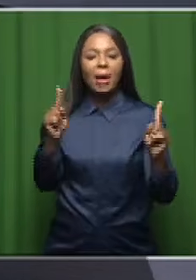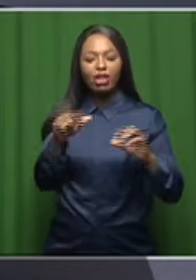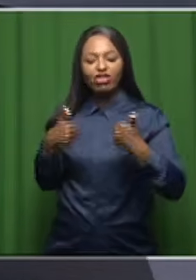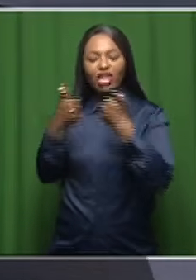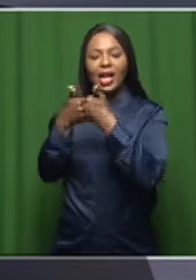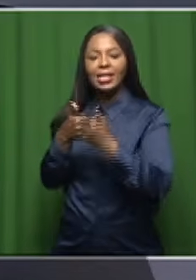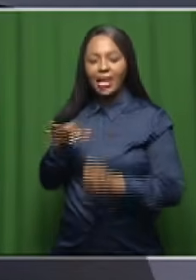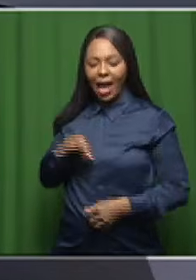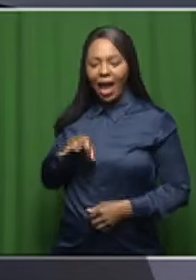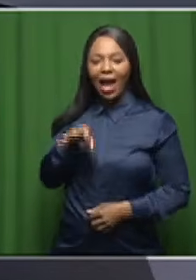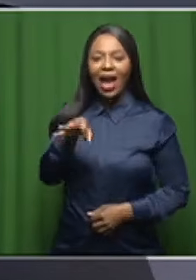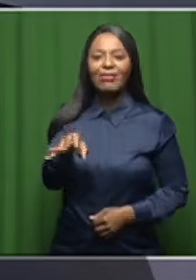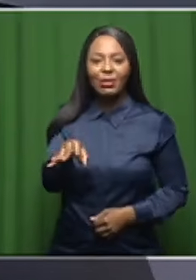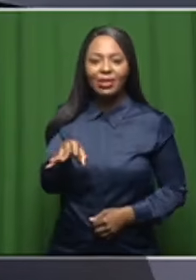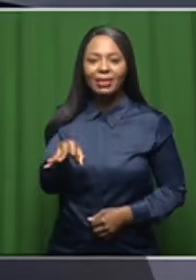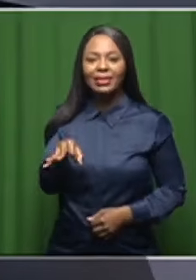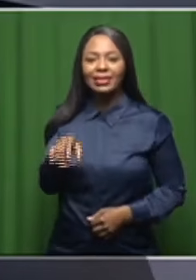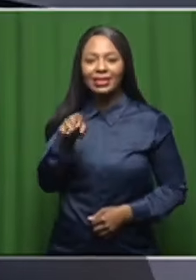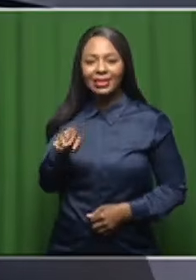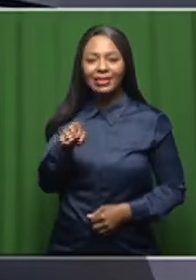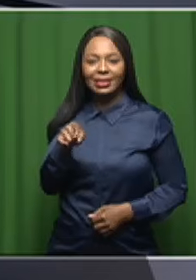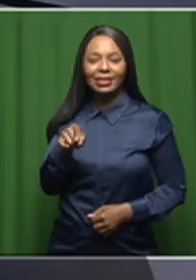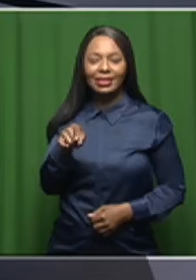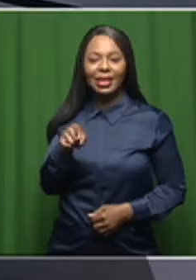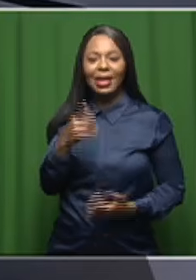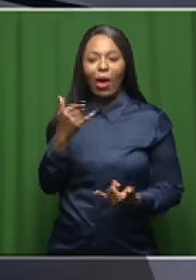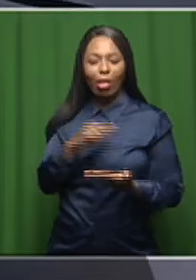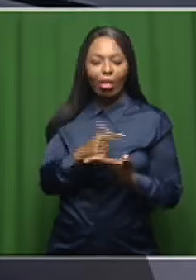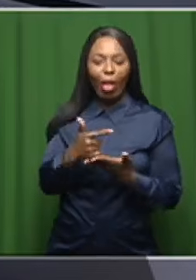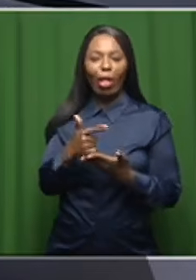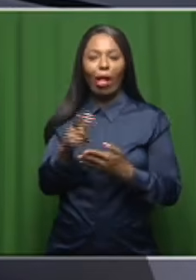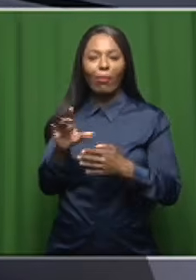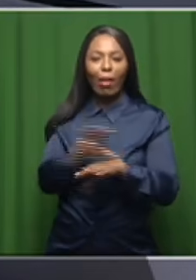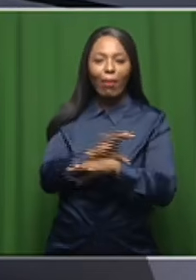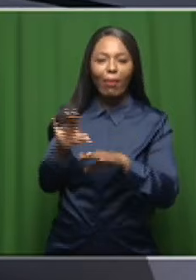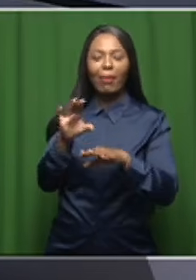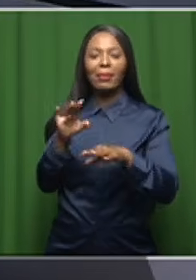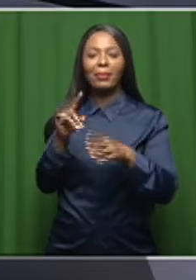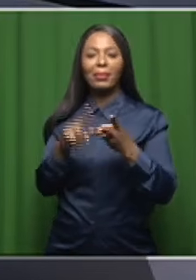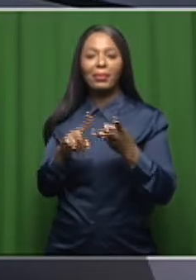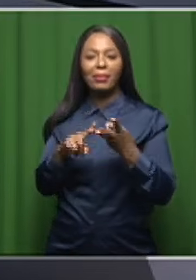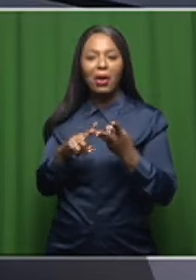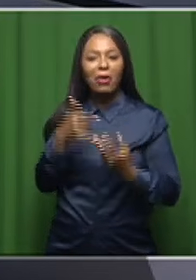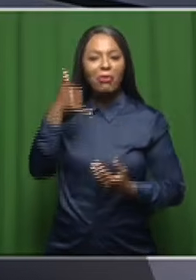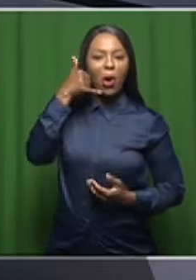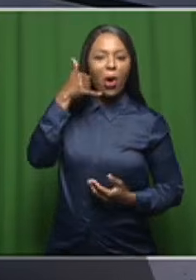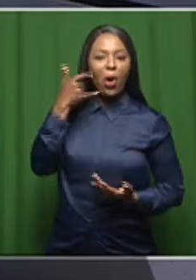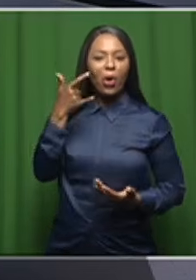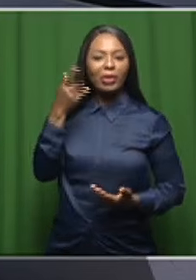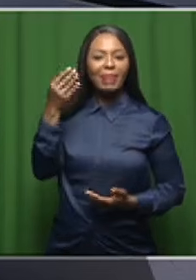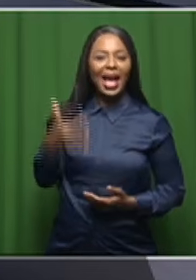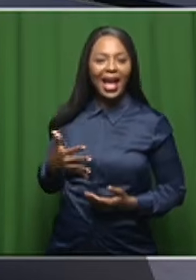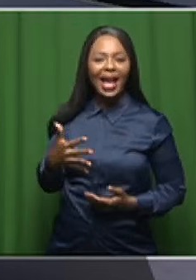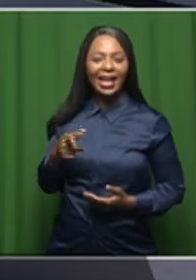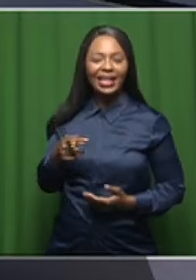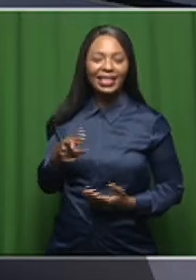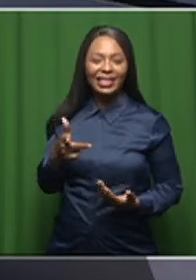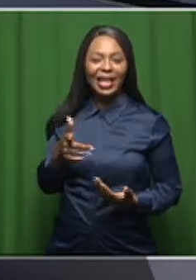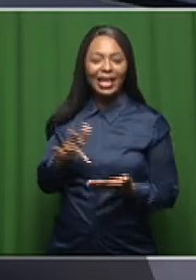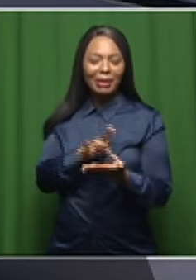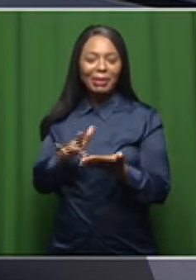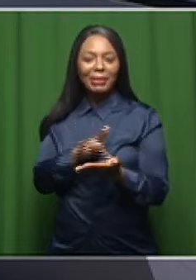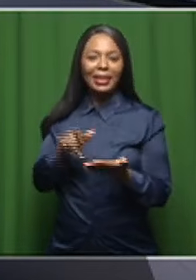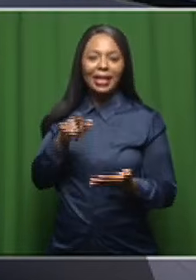of smart devices. Absolutely. Now, for the average citizen in South Africa, we know that we've got over 18